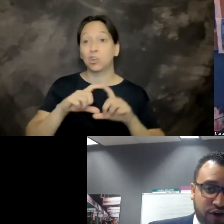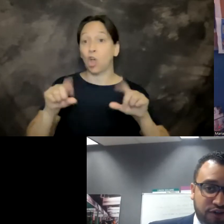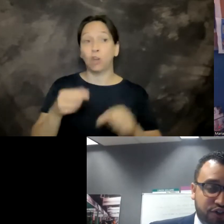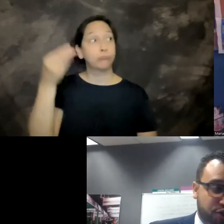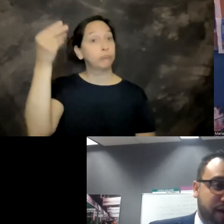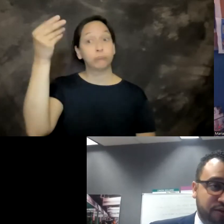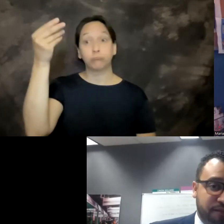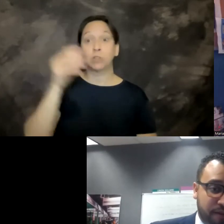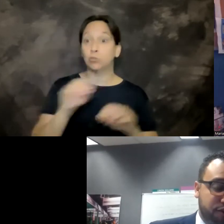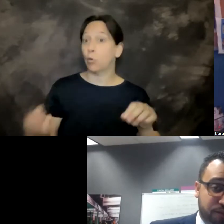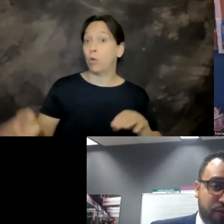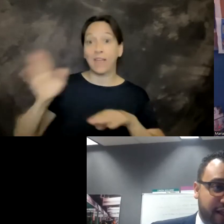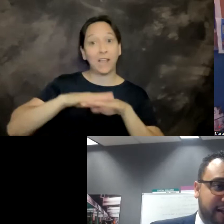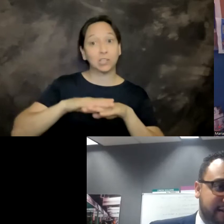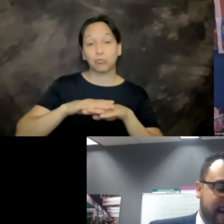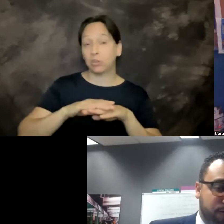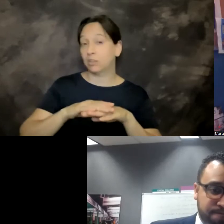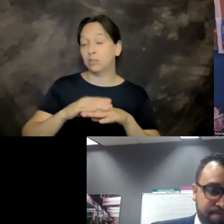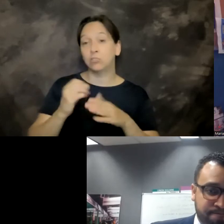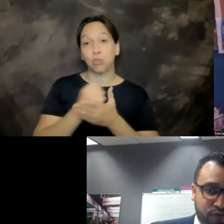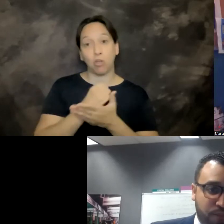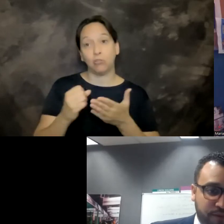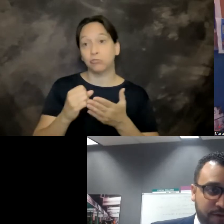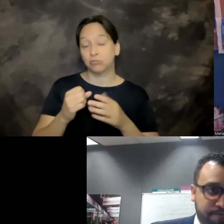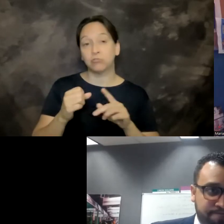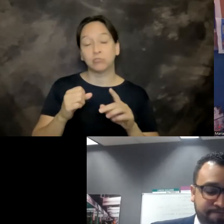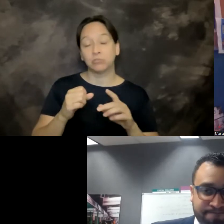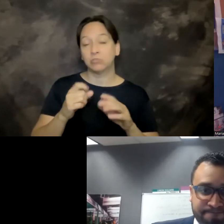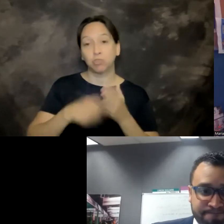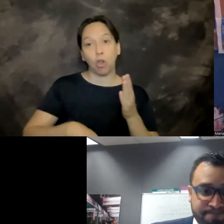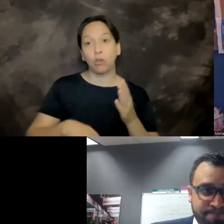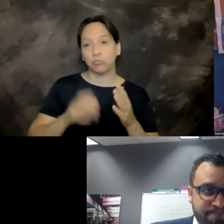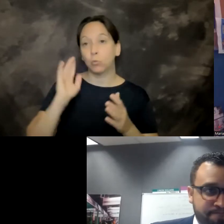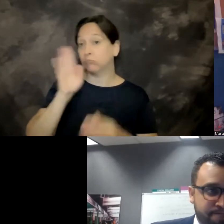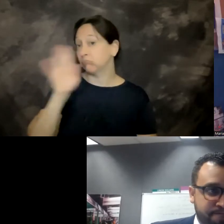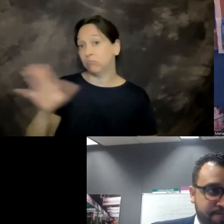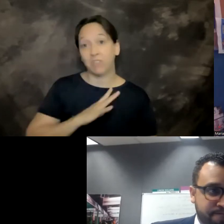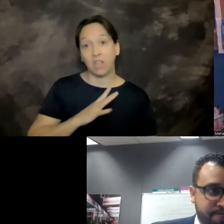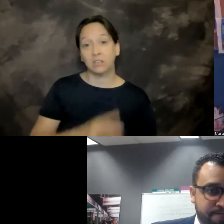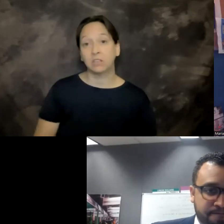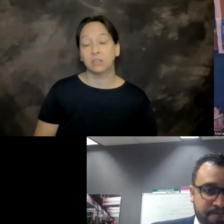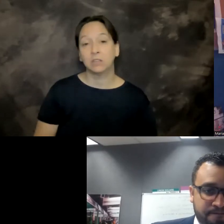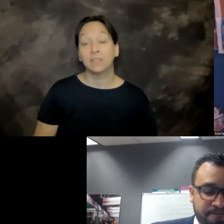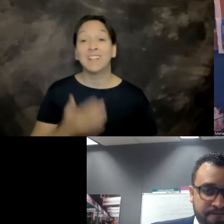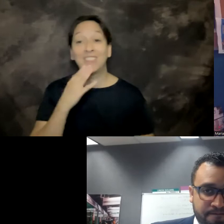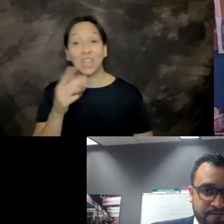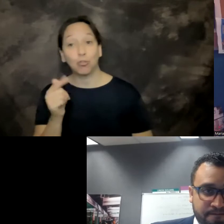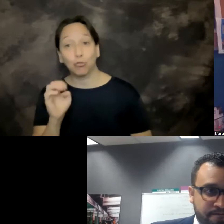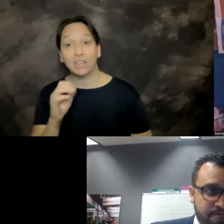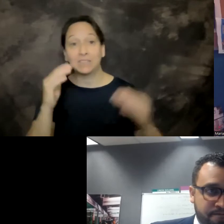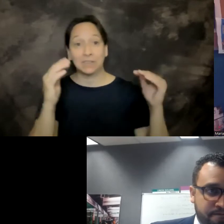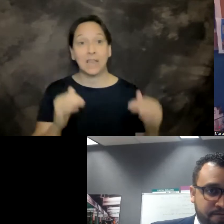extra charge, she'll be able to get into town. Thank you. Thank you, Grace. Let's go with